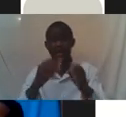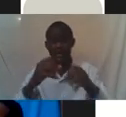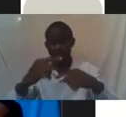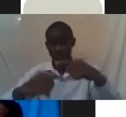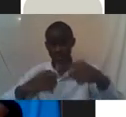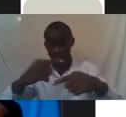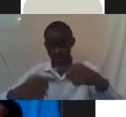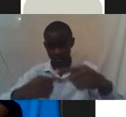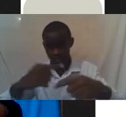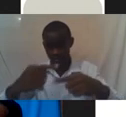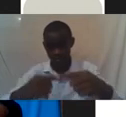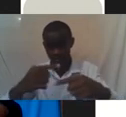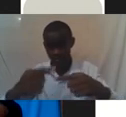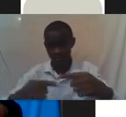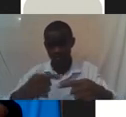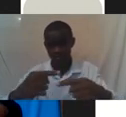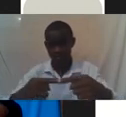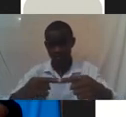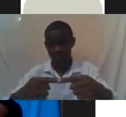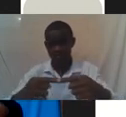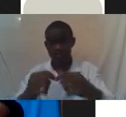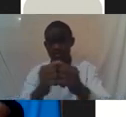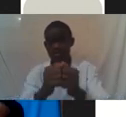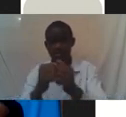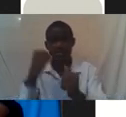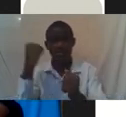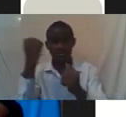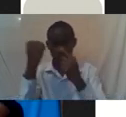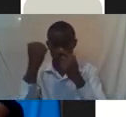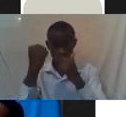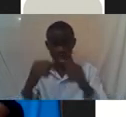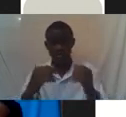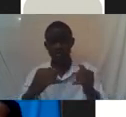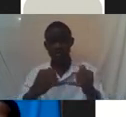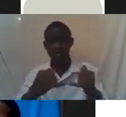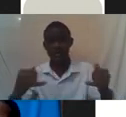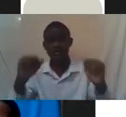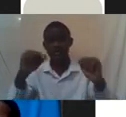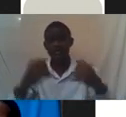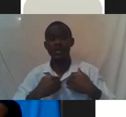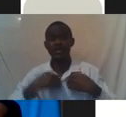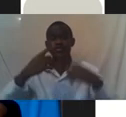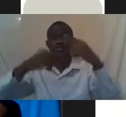party lines, we will still have a winner-take-all, because